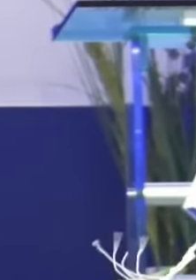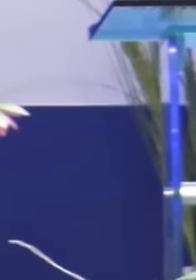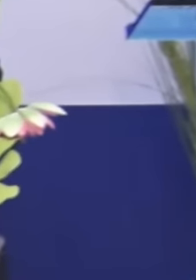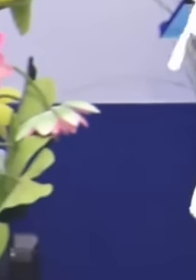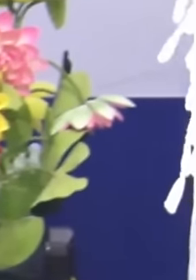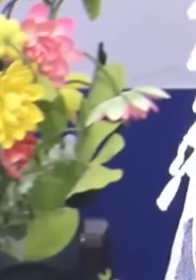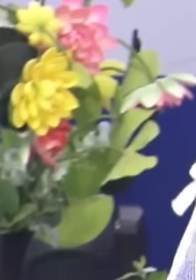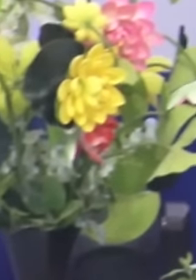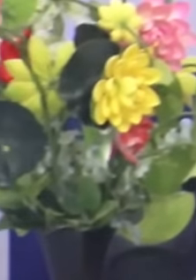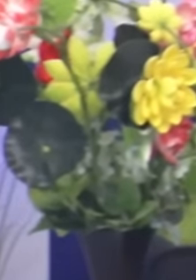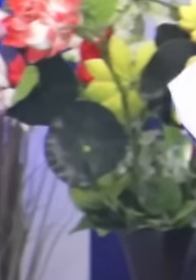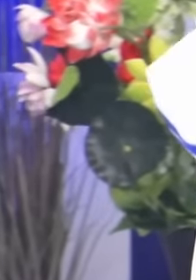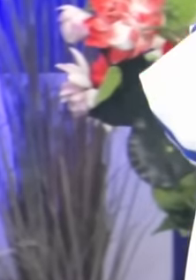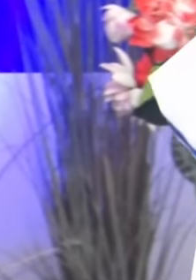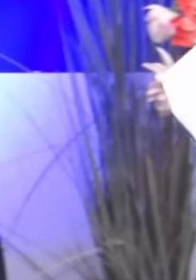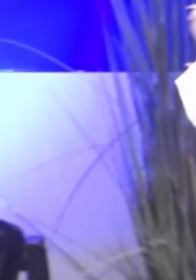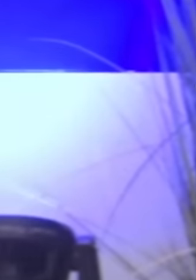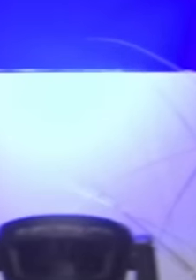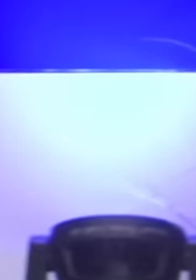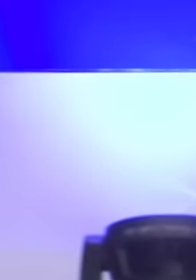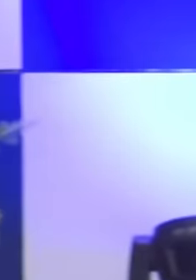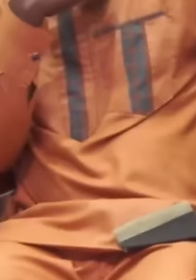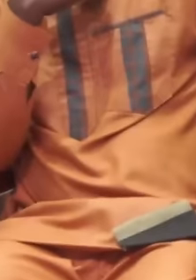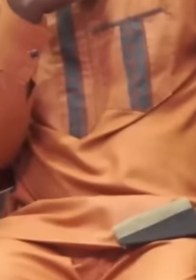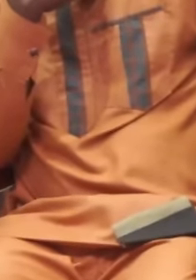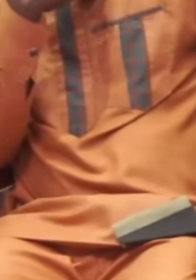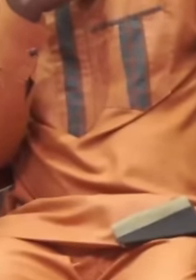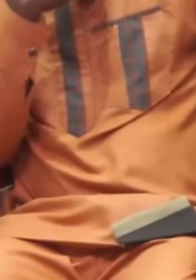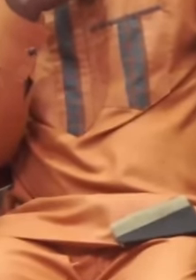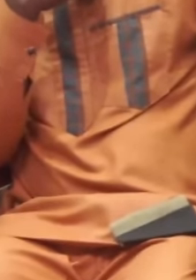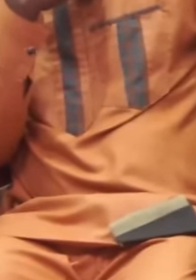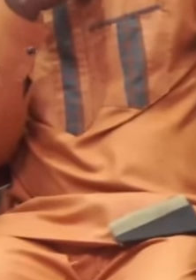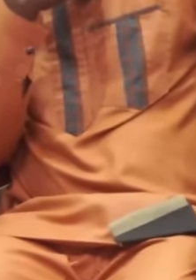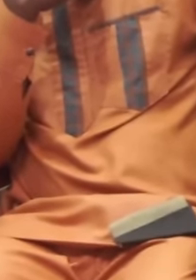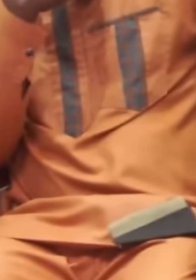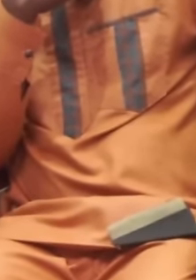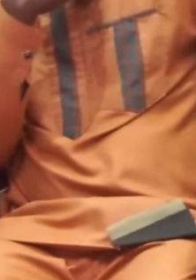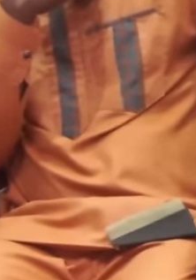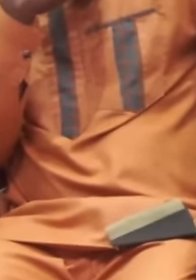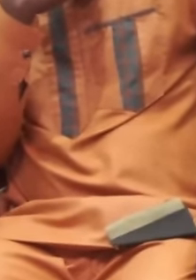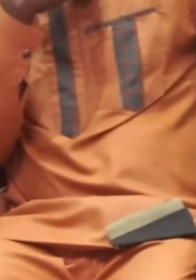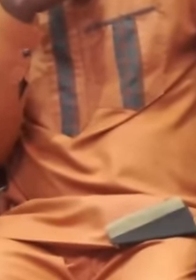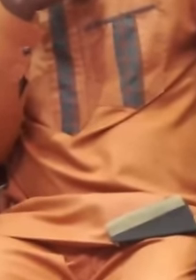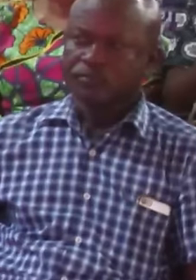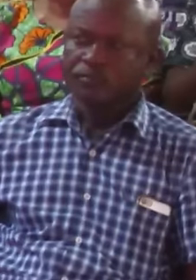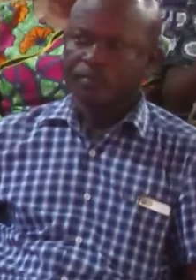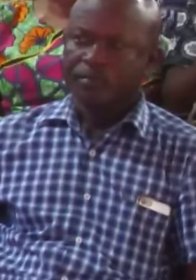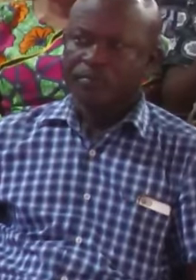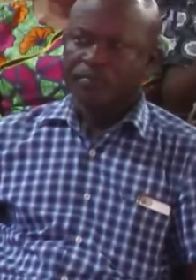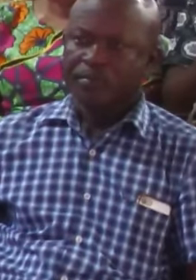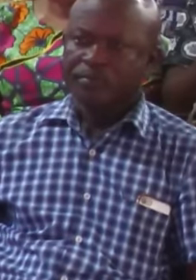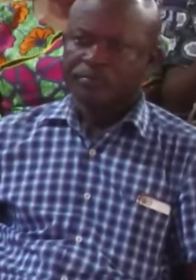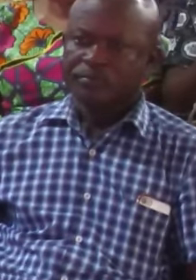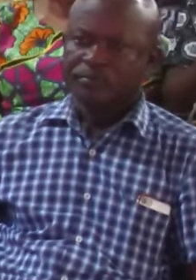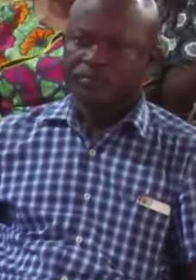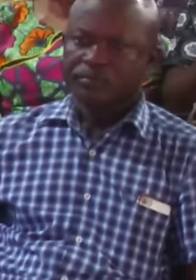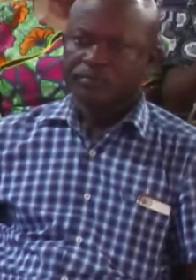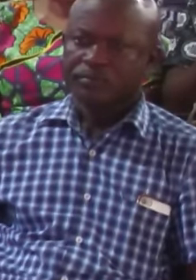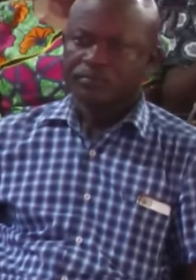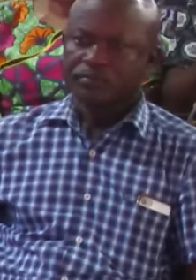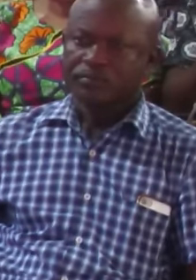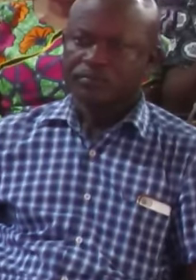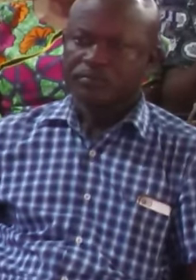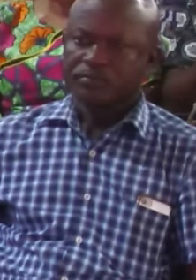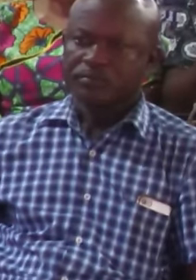500 years ahead. For the way and the journey ahead of us is a journey of 500 years. And yet easy.